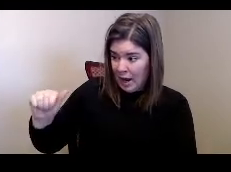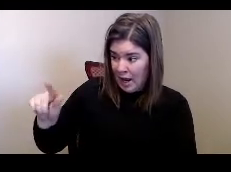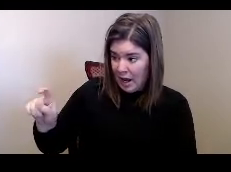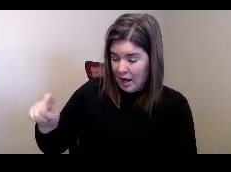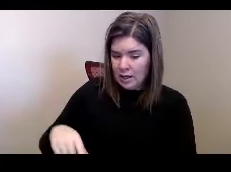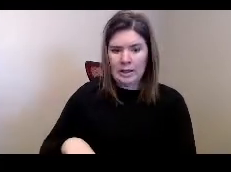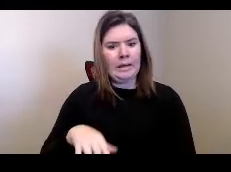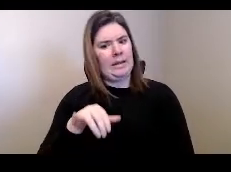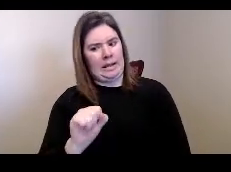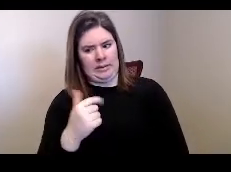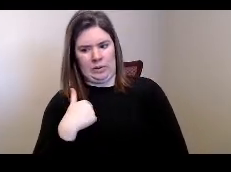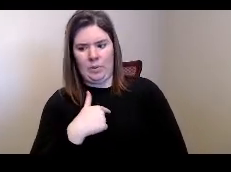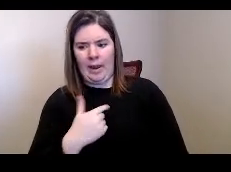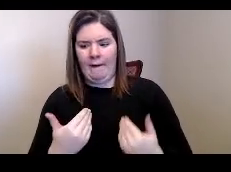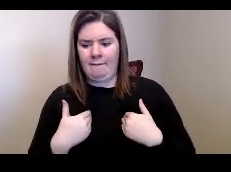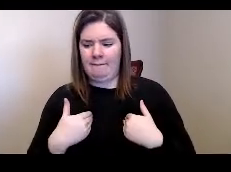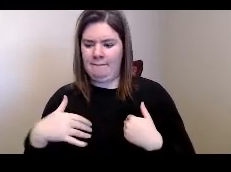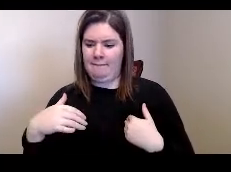Yes, we sure do.